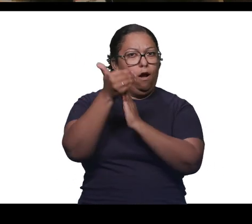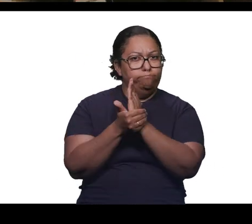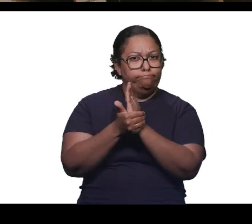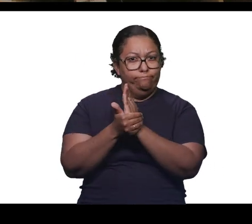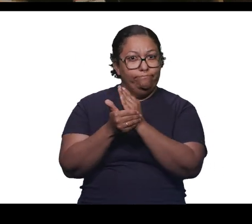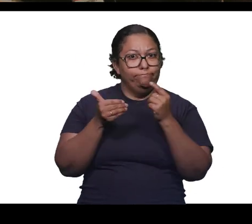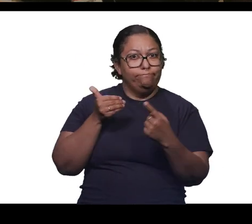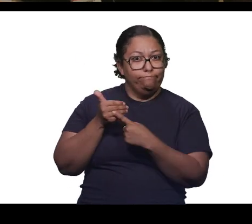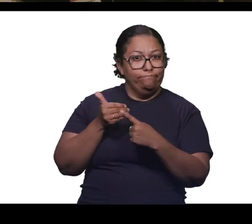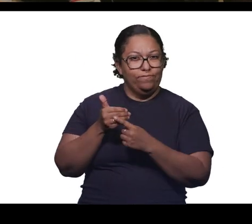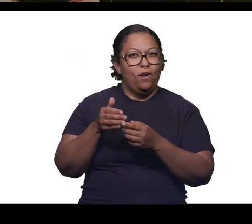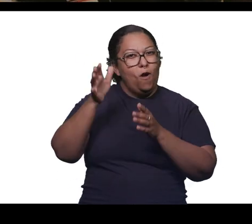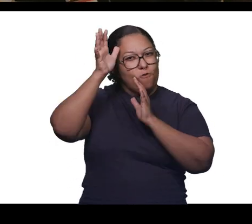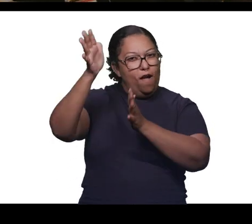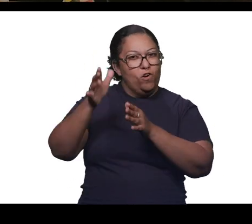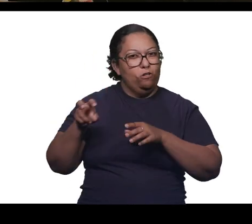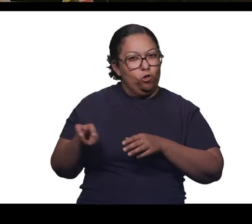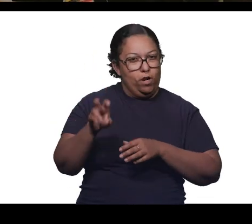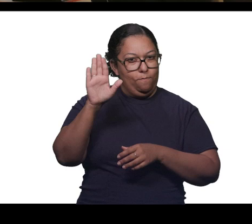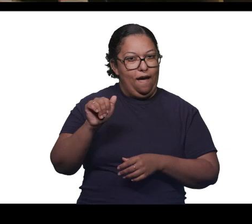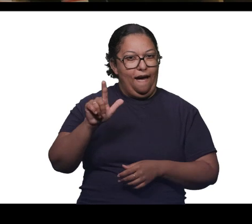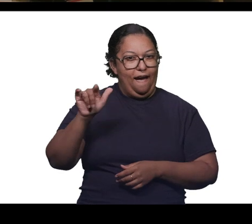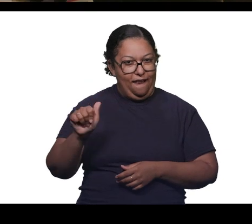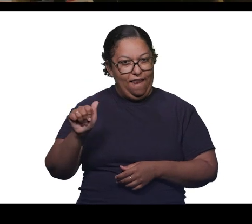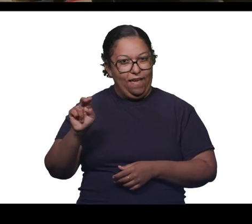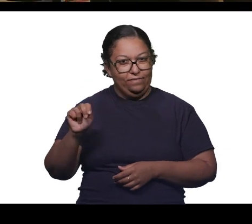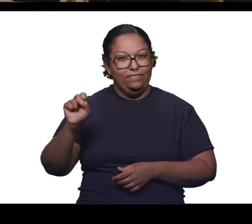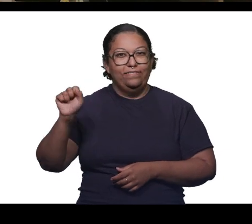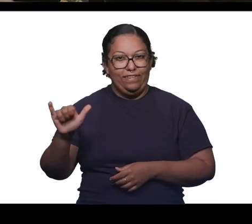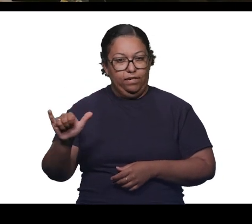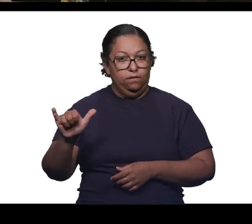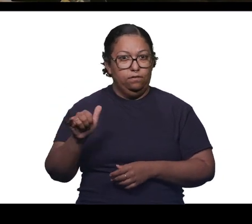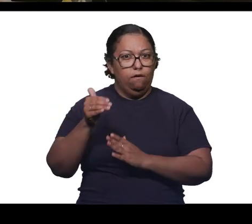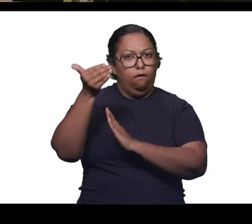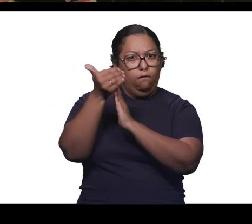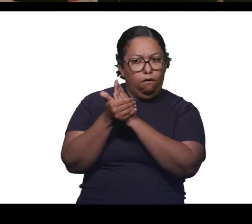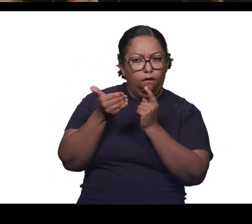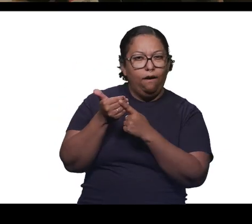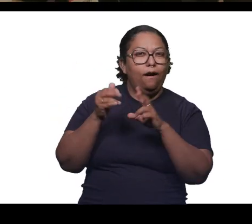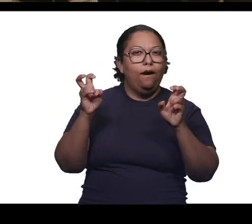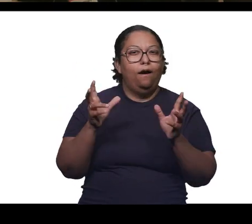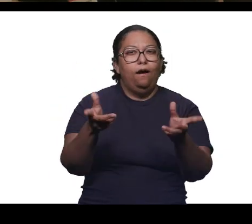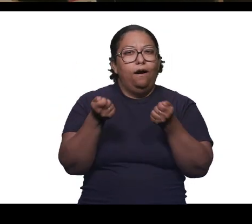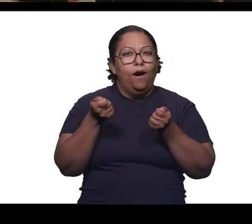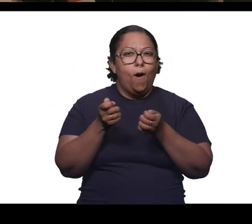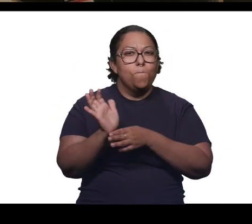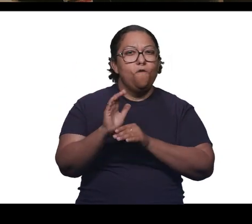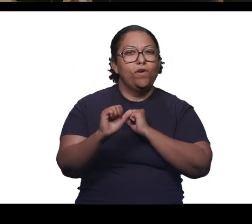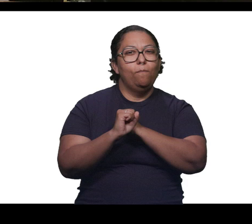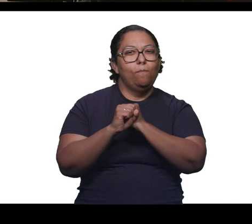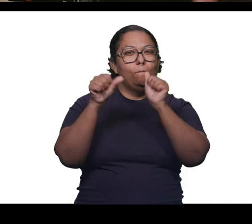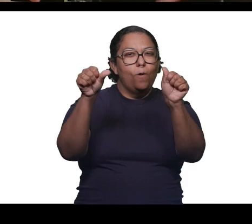Say. The book jacket is like the movie poster. It's the way to get our attention. It encourages us